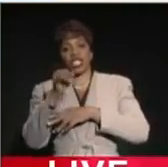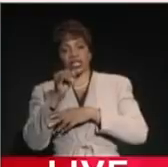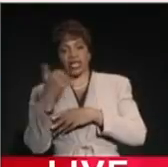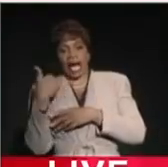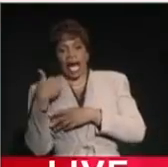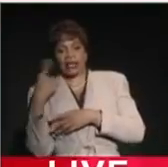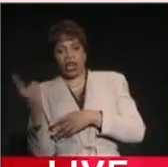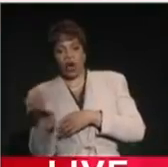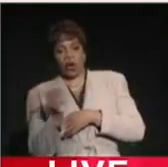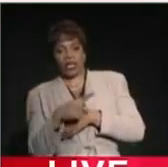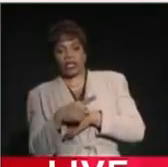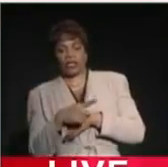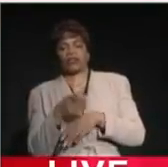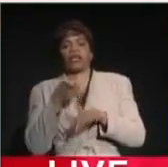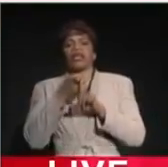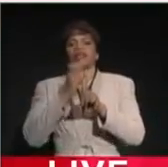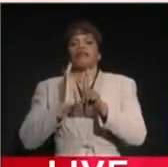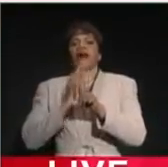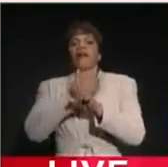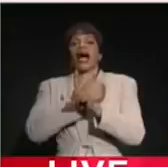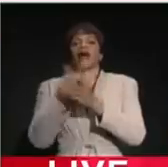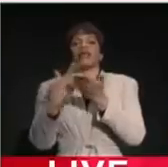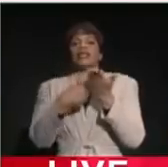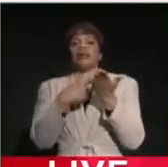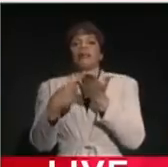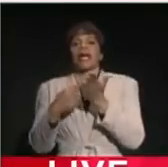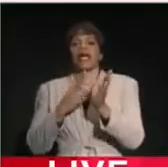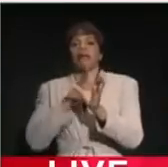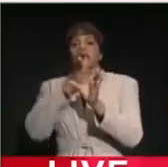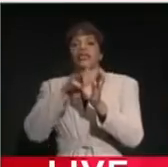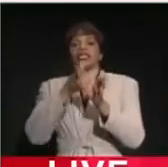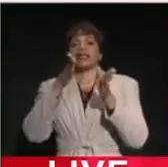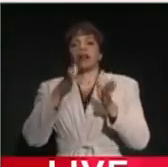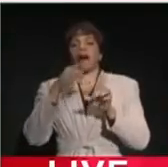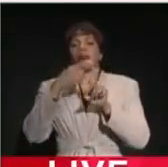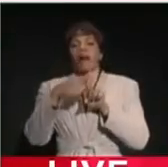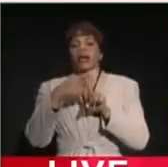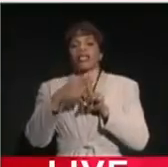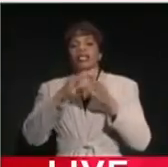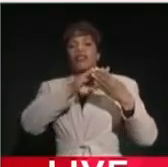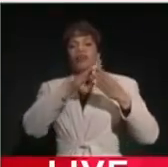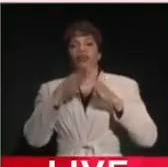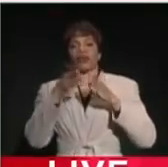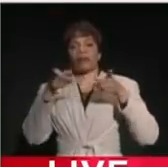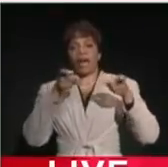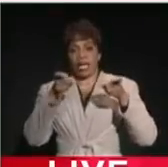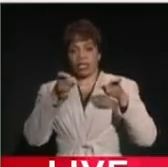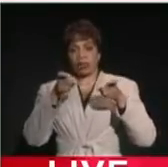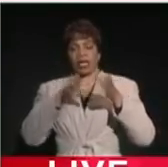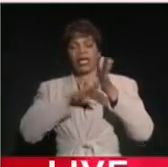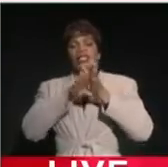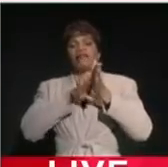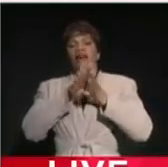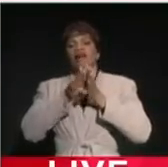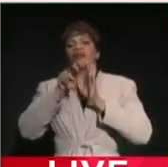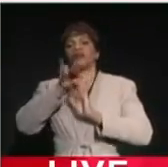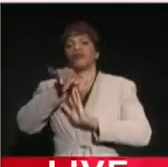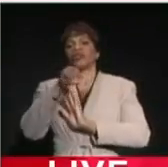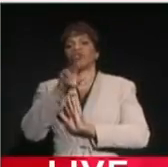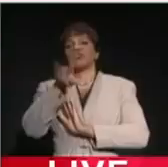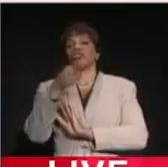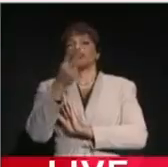next question comes from our debate participant, Positive Community Magazine. Development of New Jersey's two